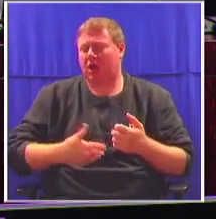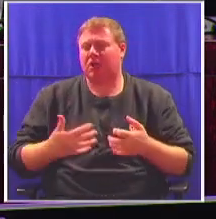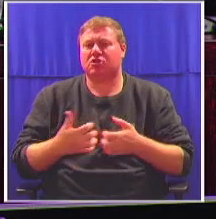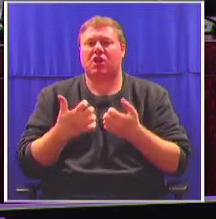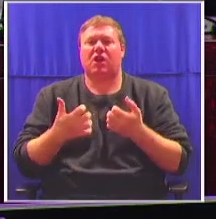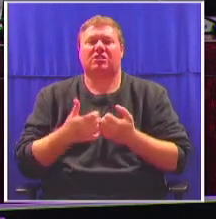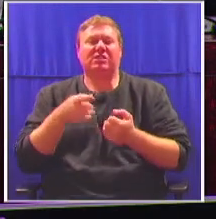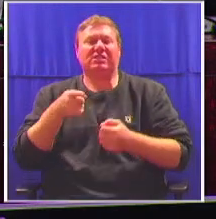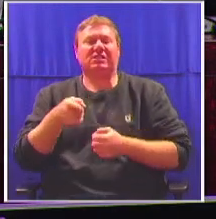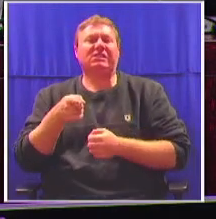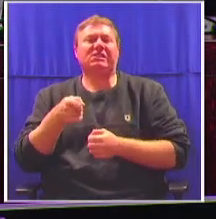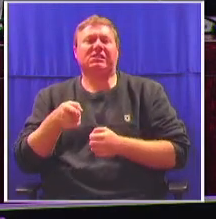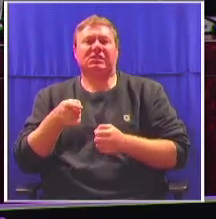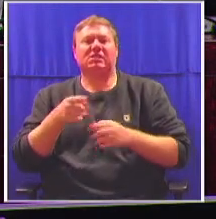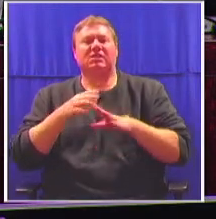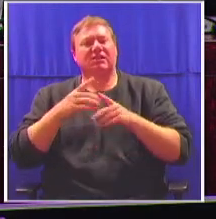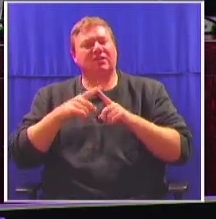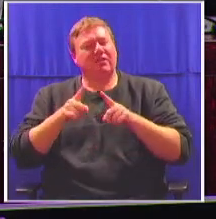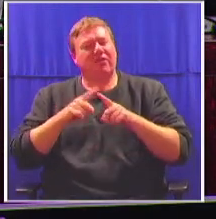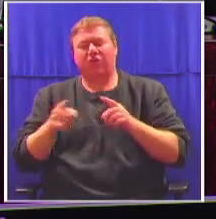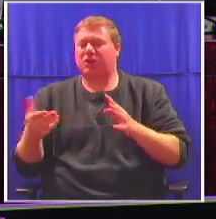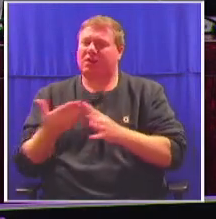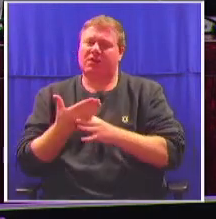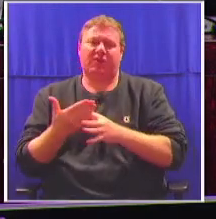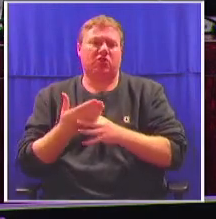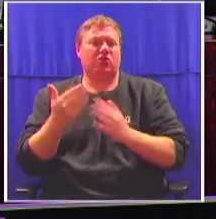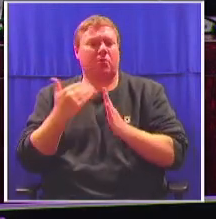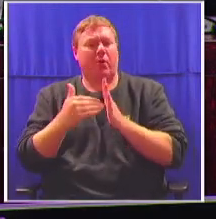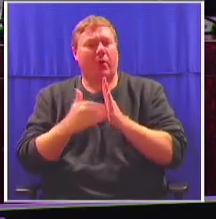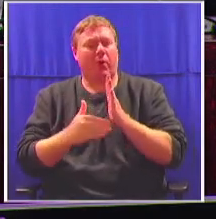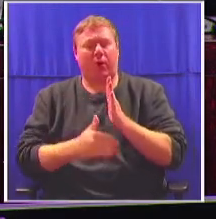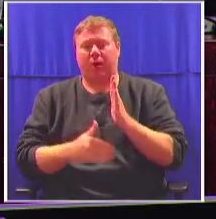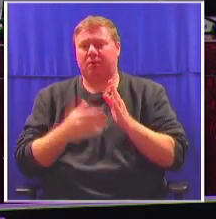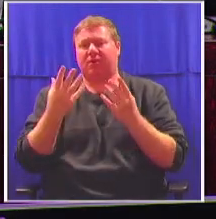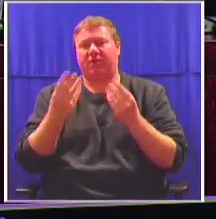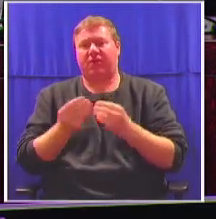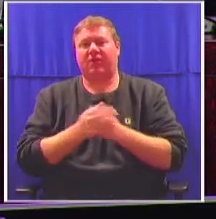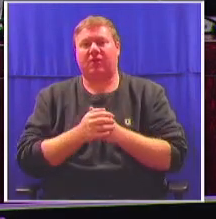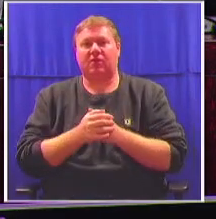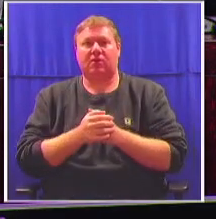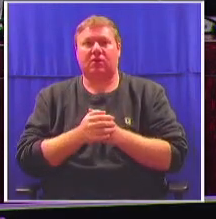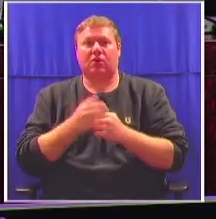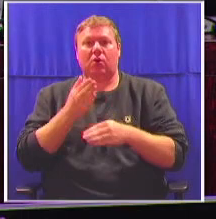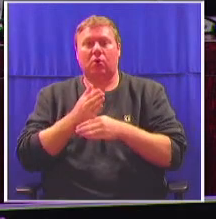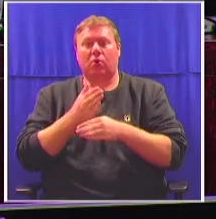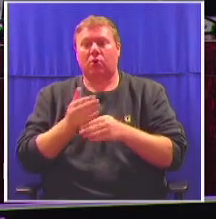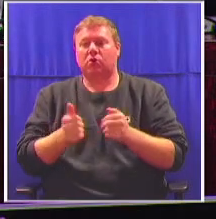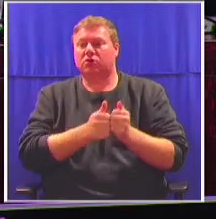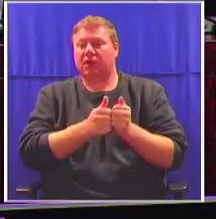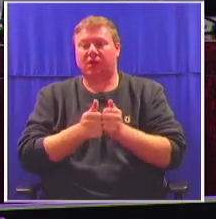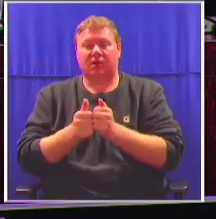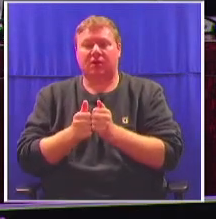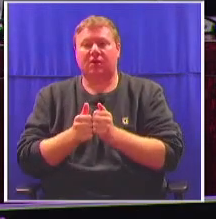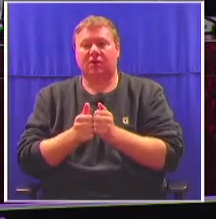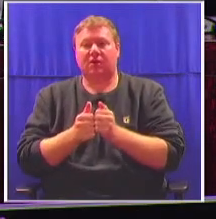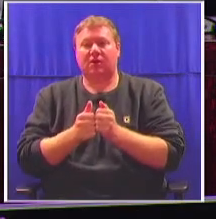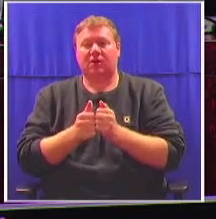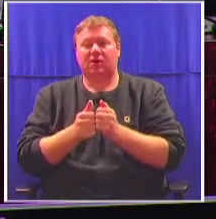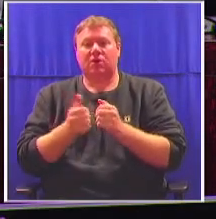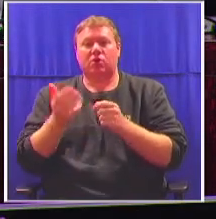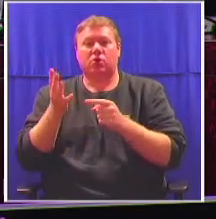broad range of interventions and programs that work together to address the various causes